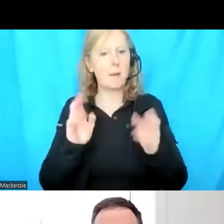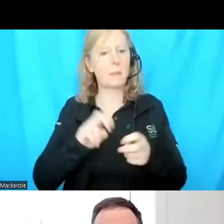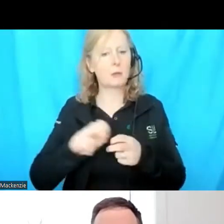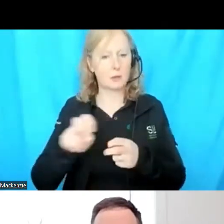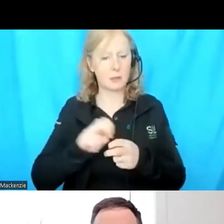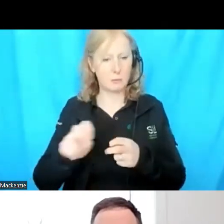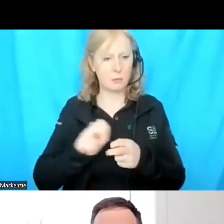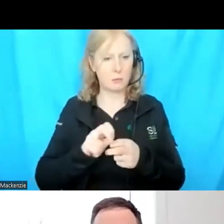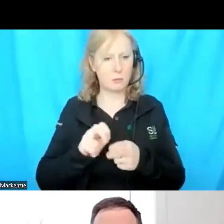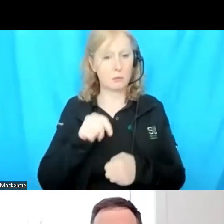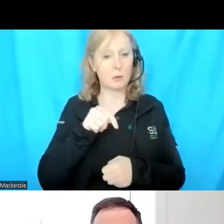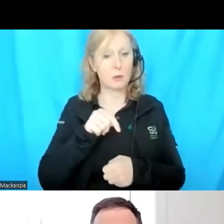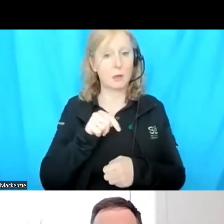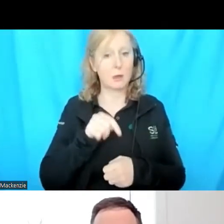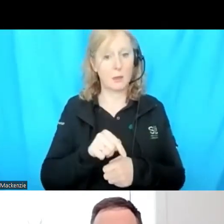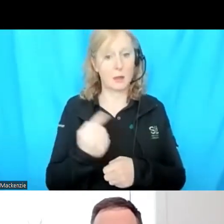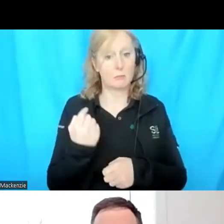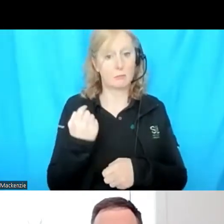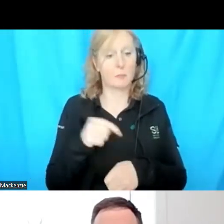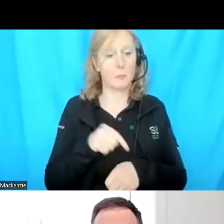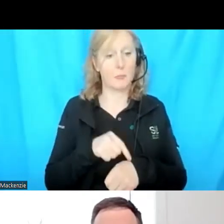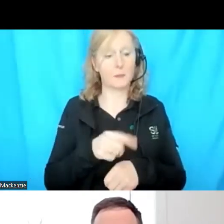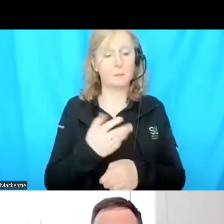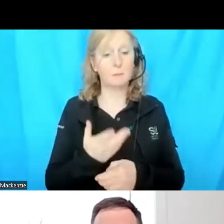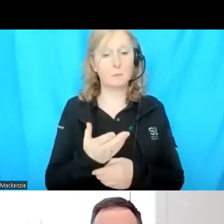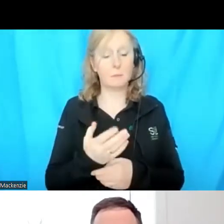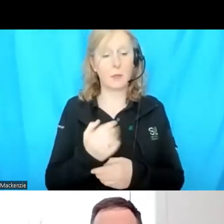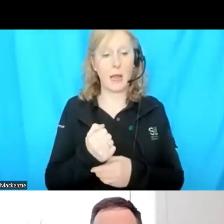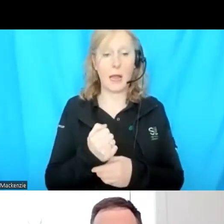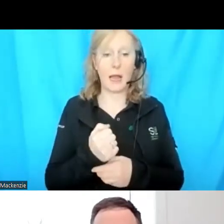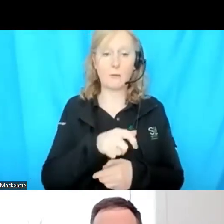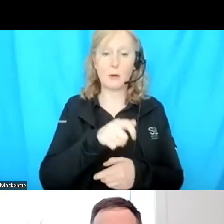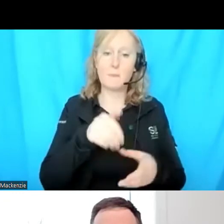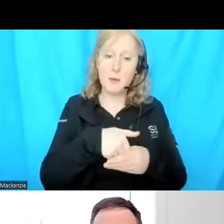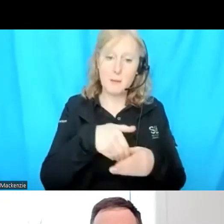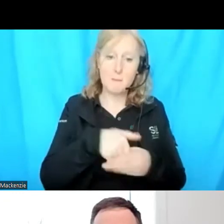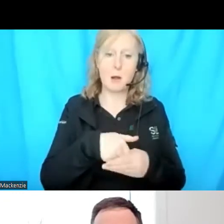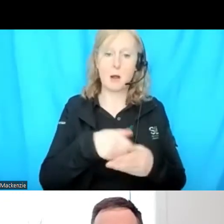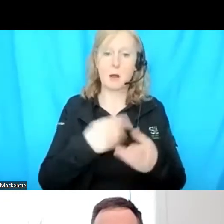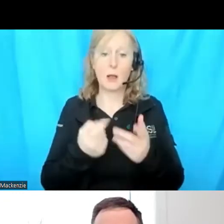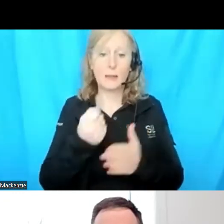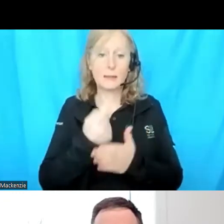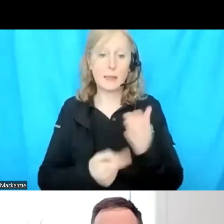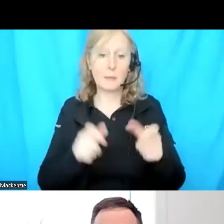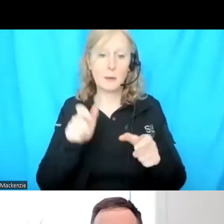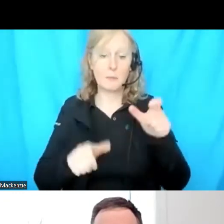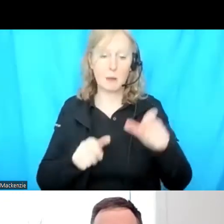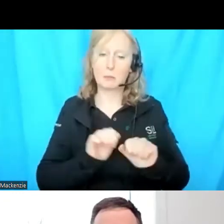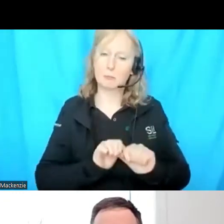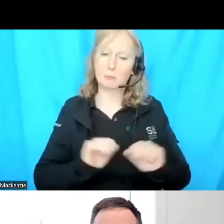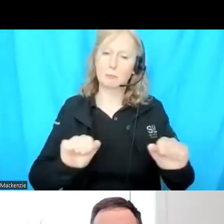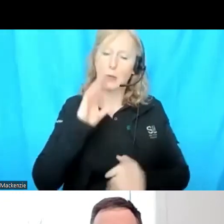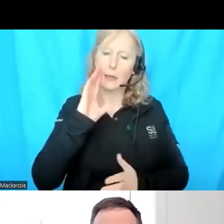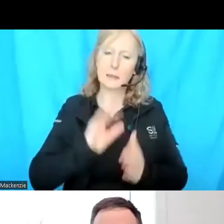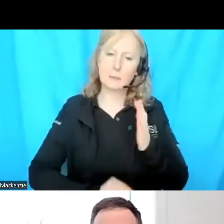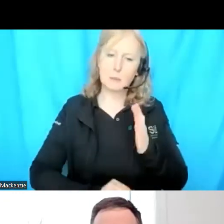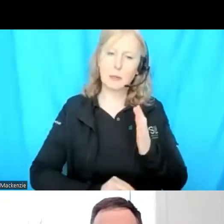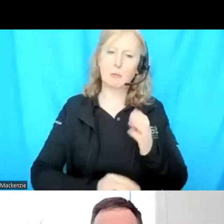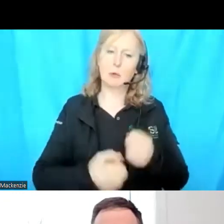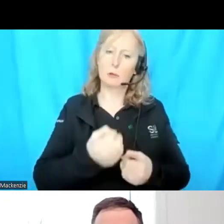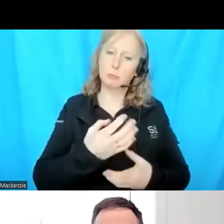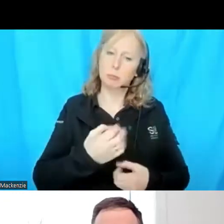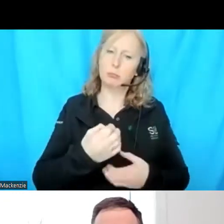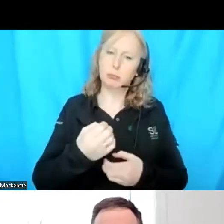And in that session, we heard from our members and other disabled people about their experiences of using cards on the transport